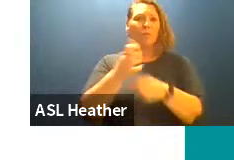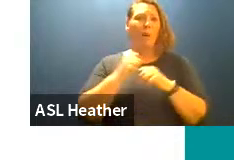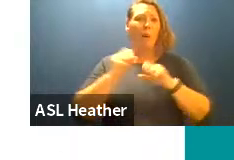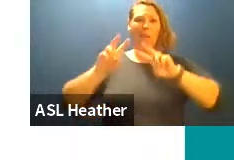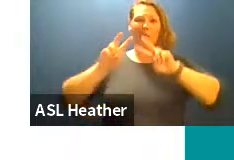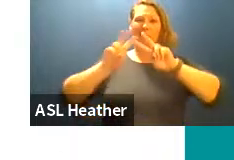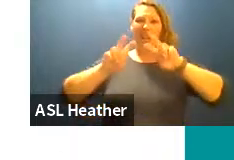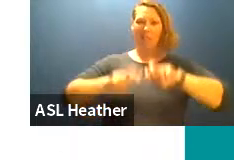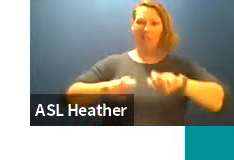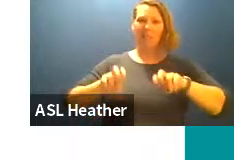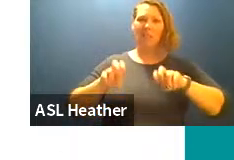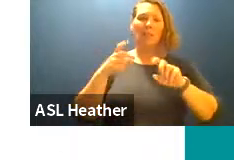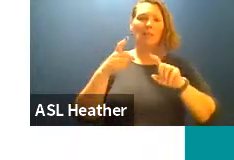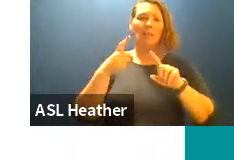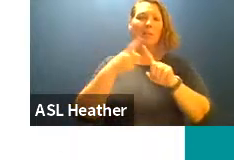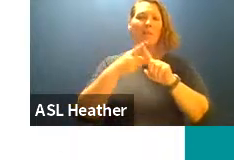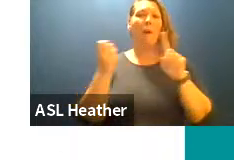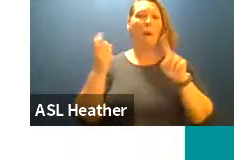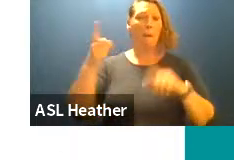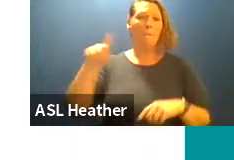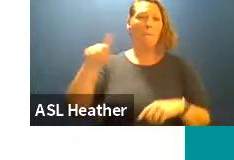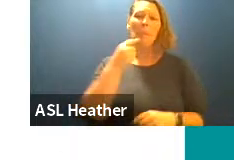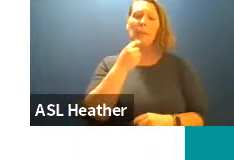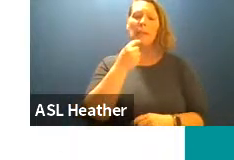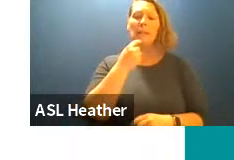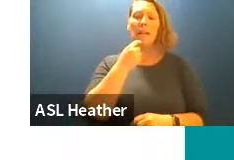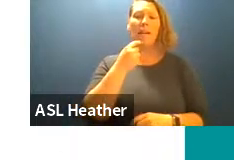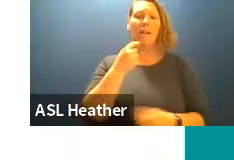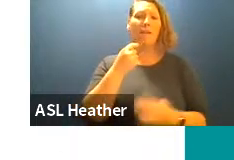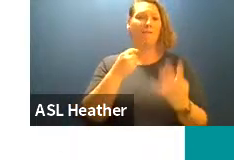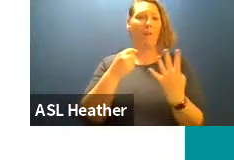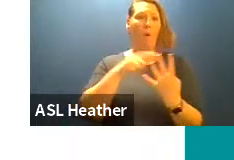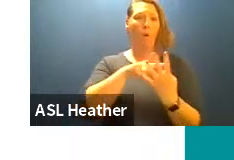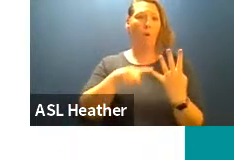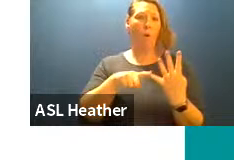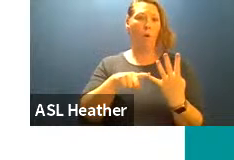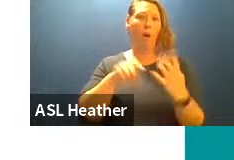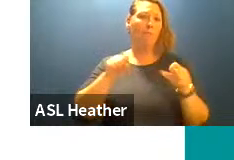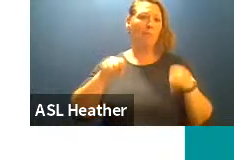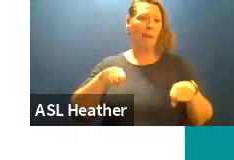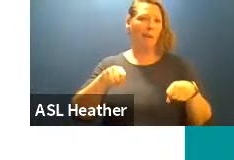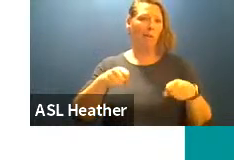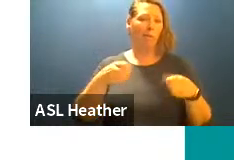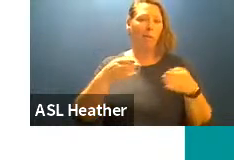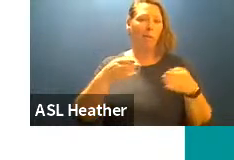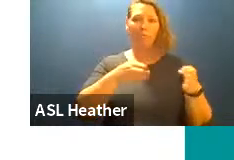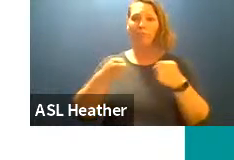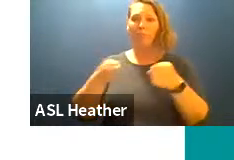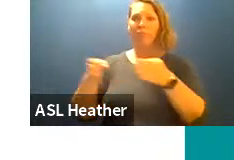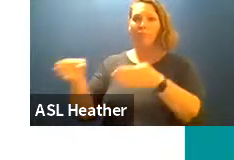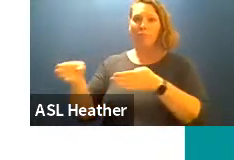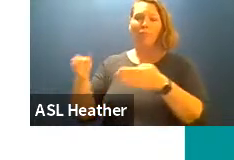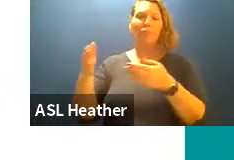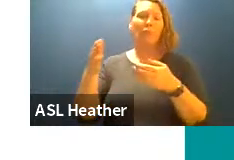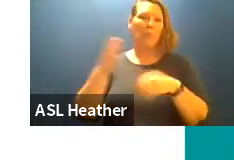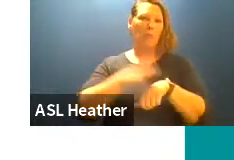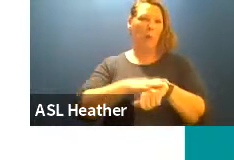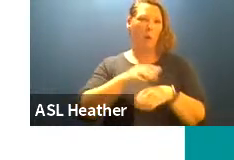analysis from the feds that says there's 4 potential pathways for us to be on